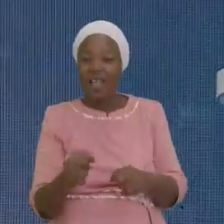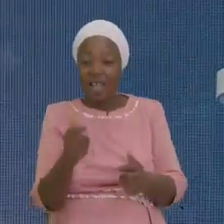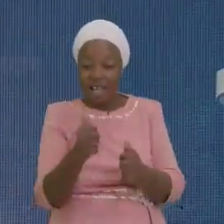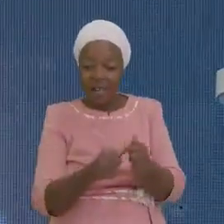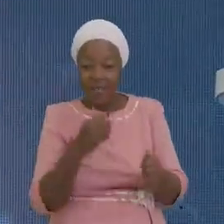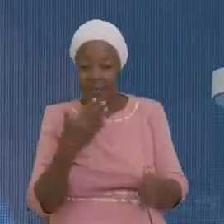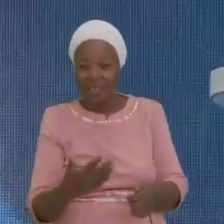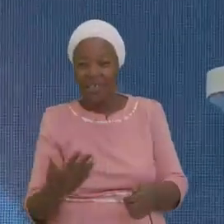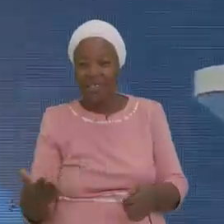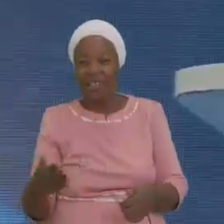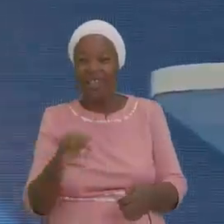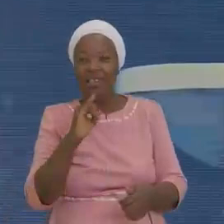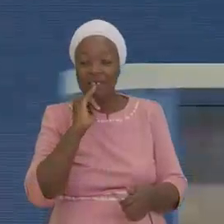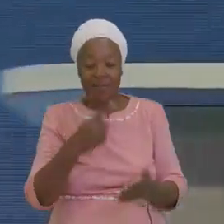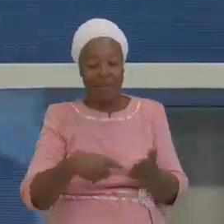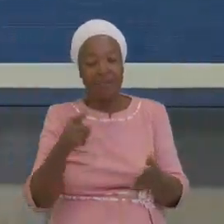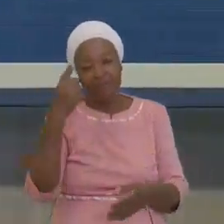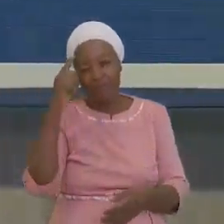everything is paid for.